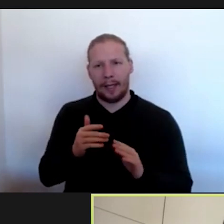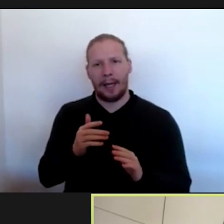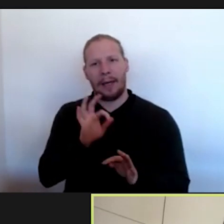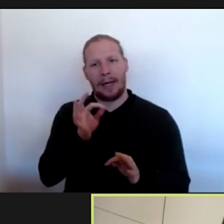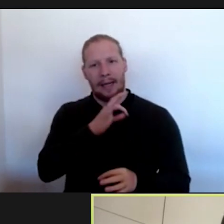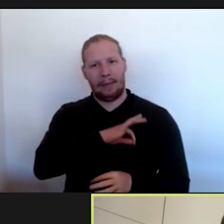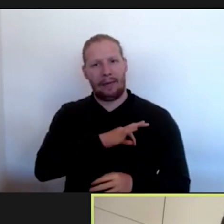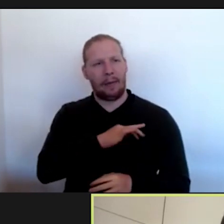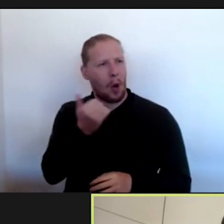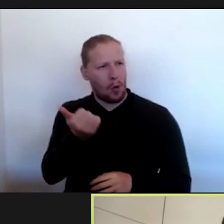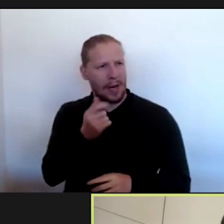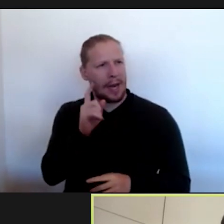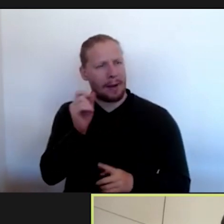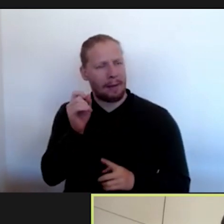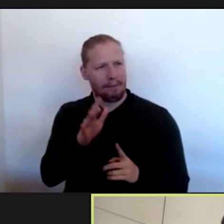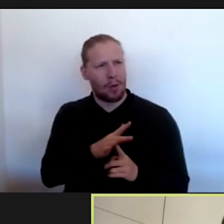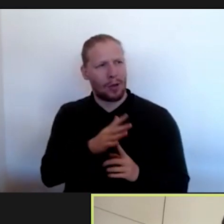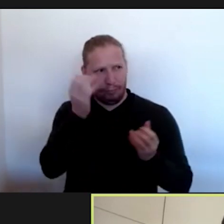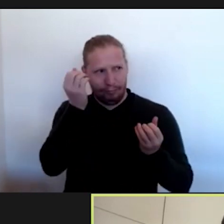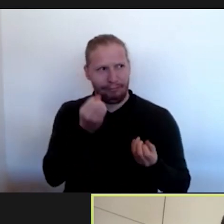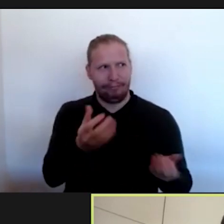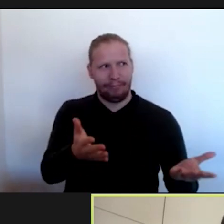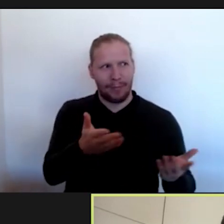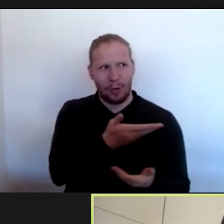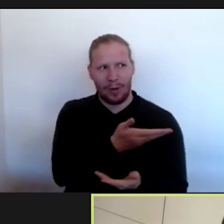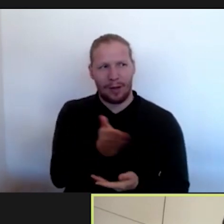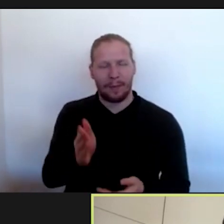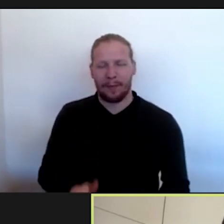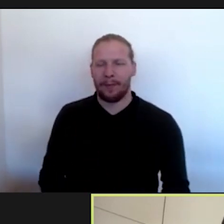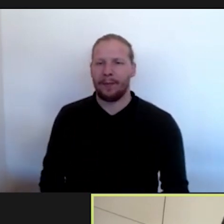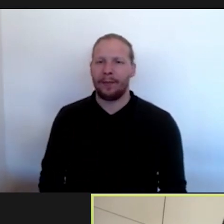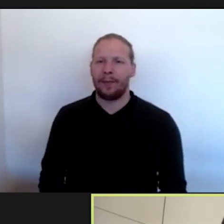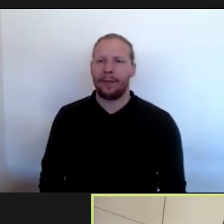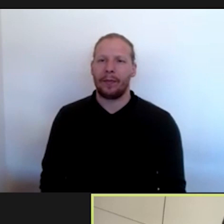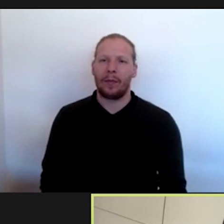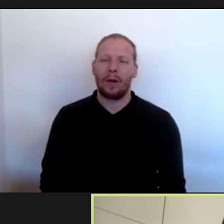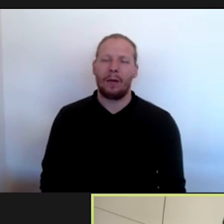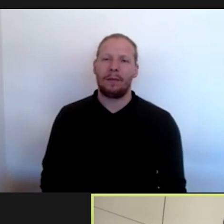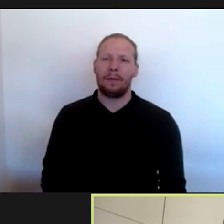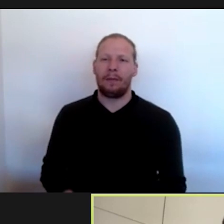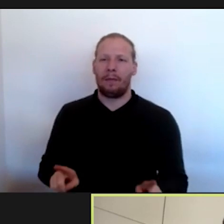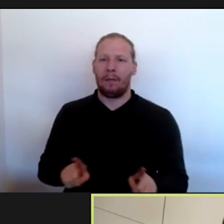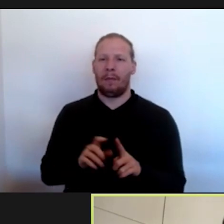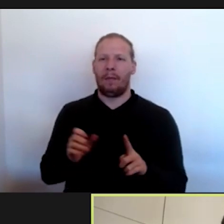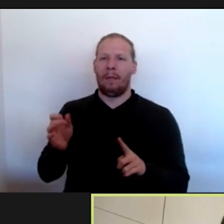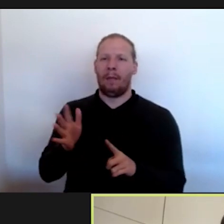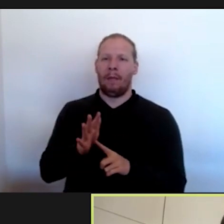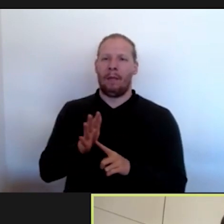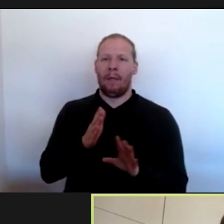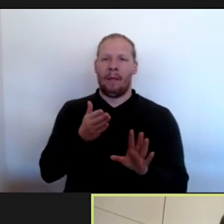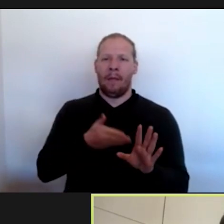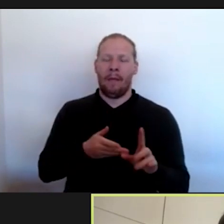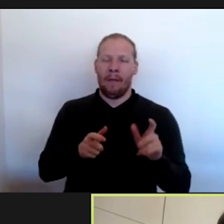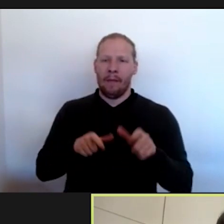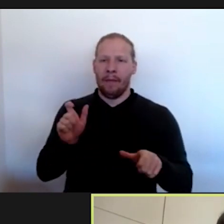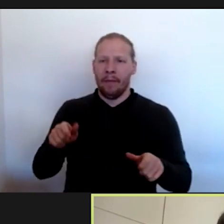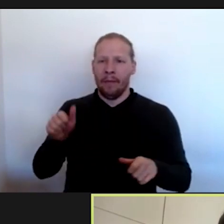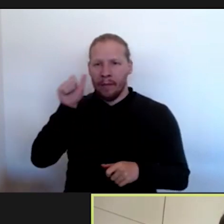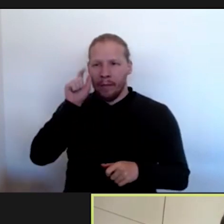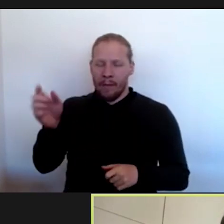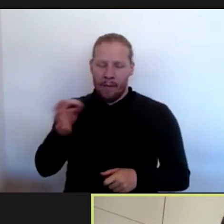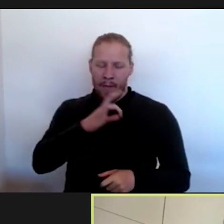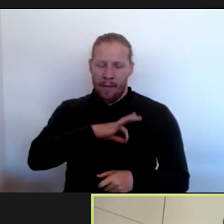know. Also, I think it's really important, especially for young people, to know what they're getting out of this research.